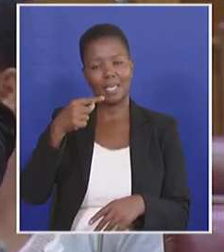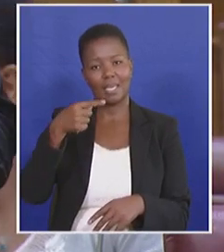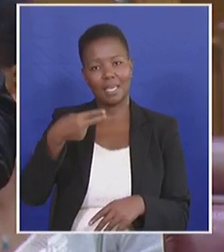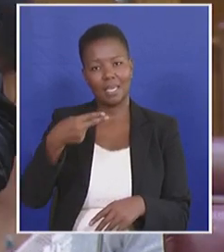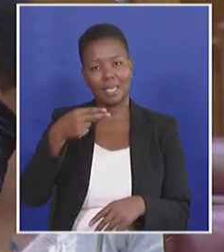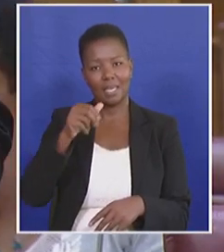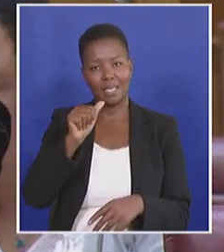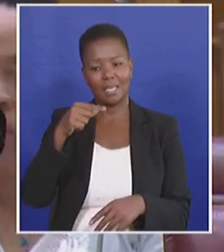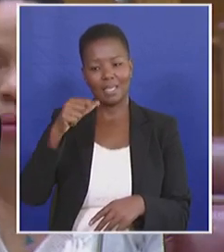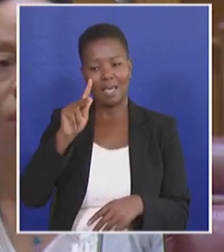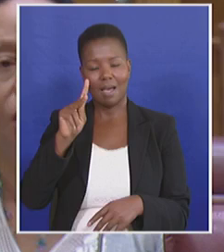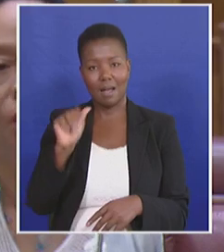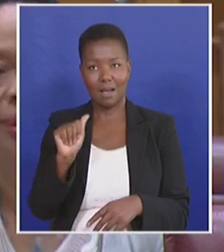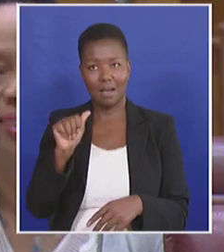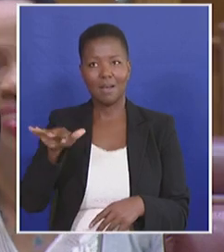Ekaka, yes.